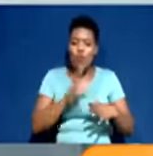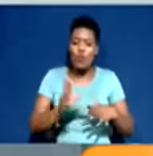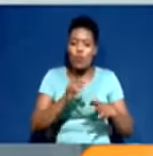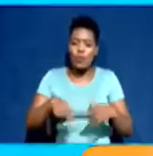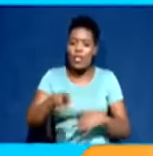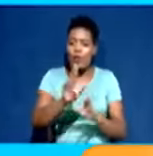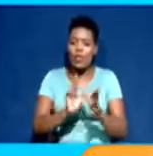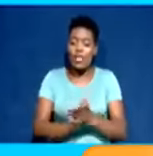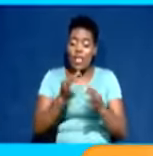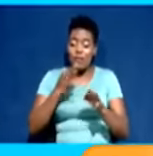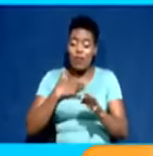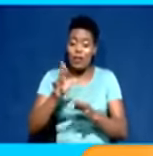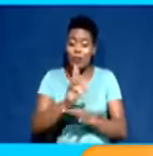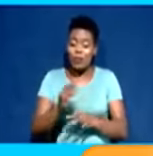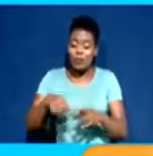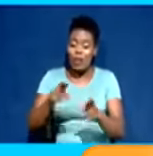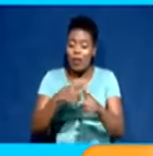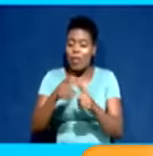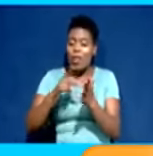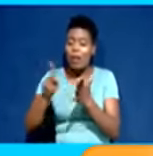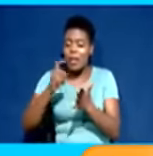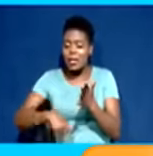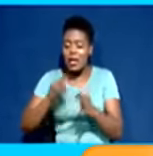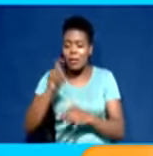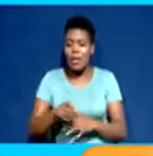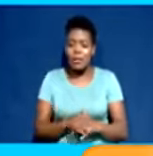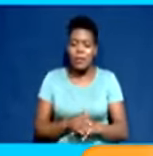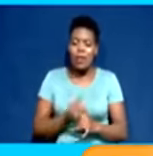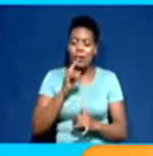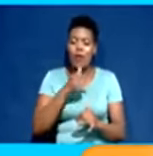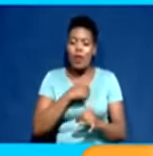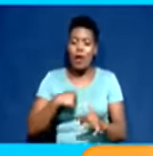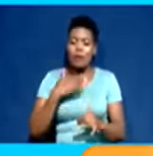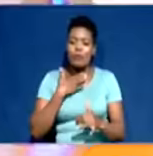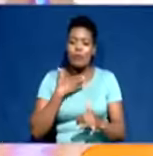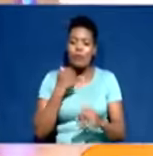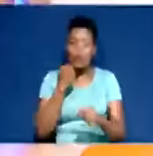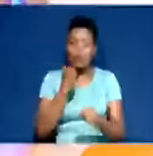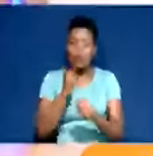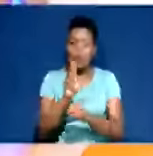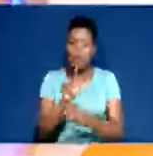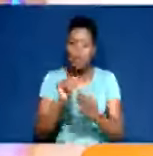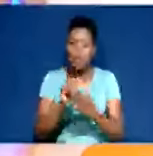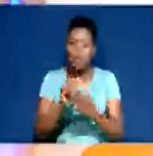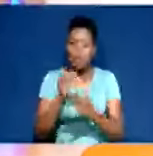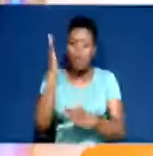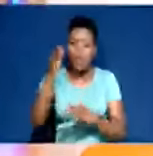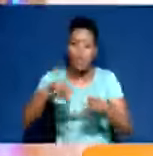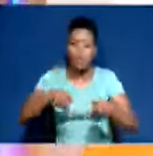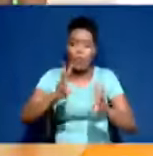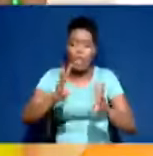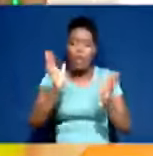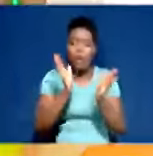the roads. The template is already there with what we did with the expressway. While hailing